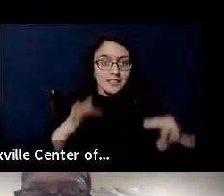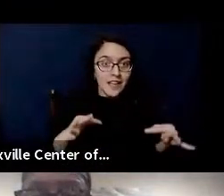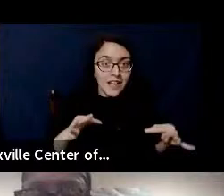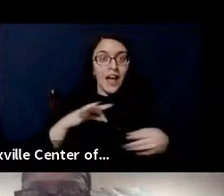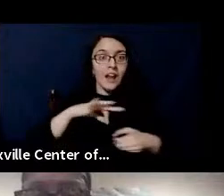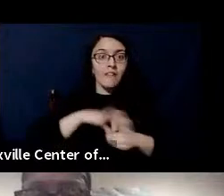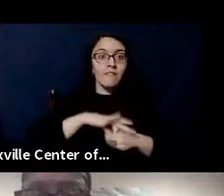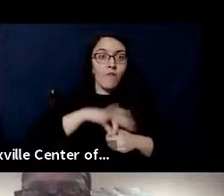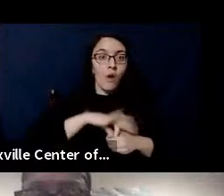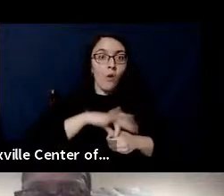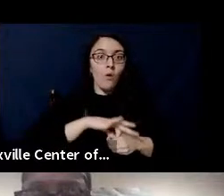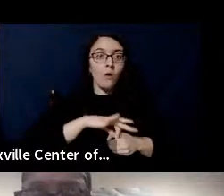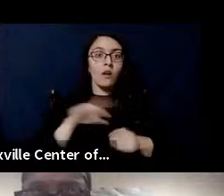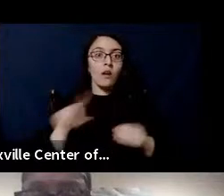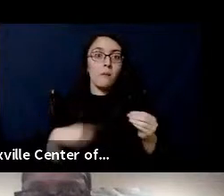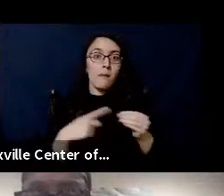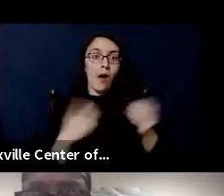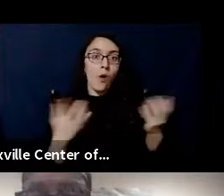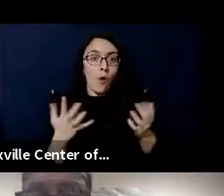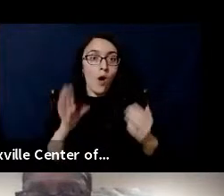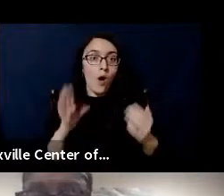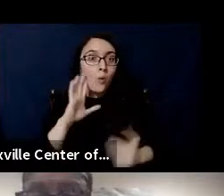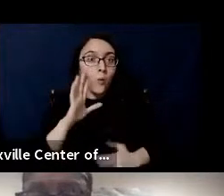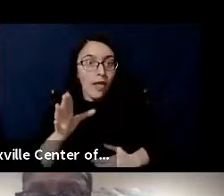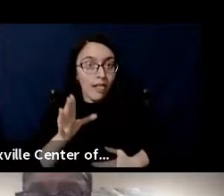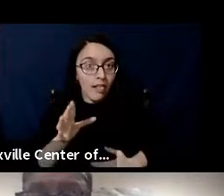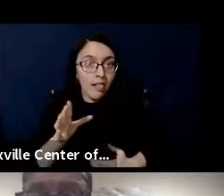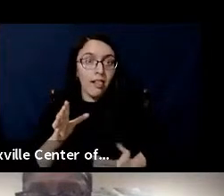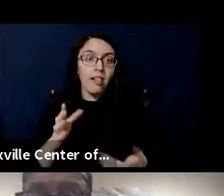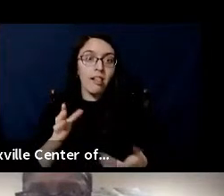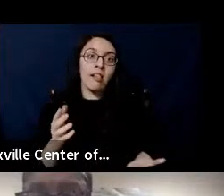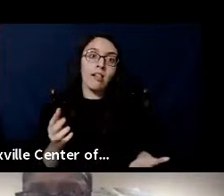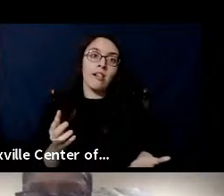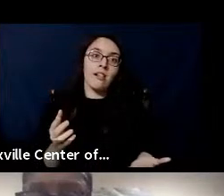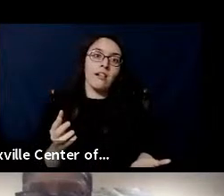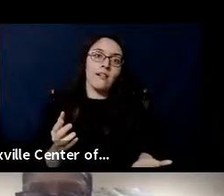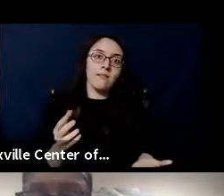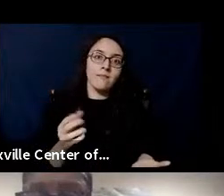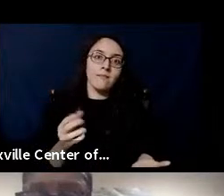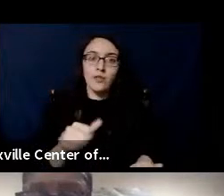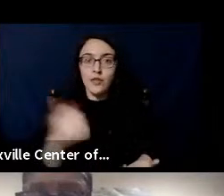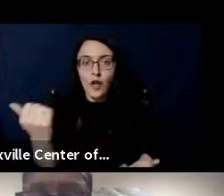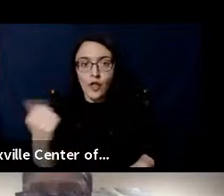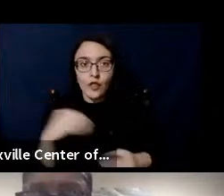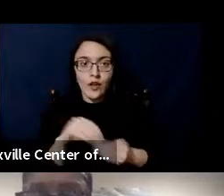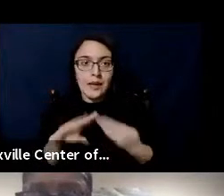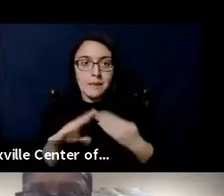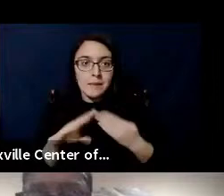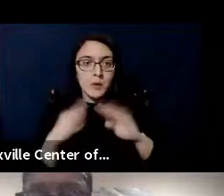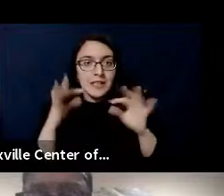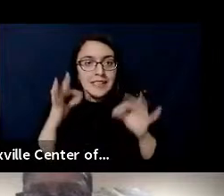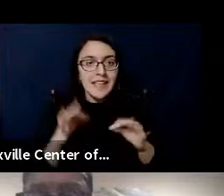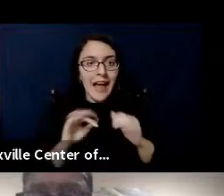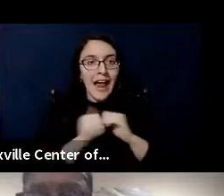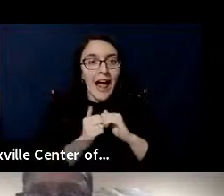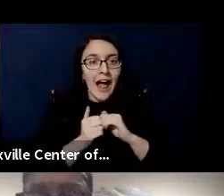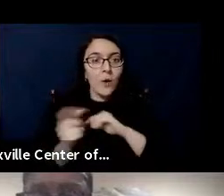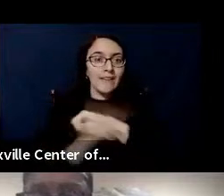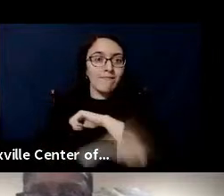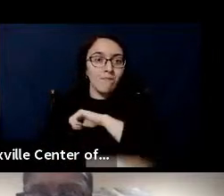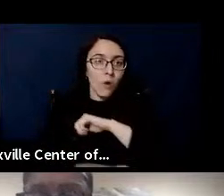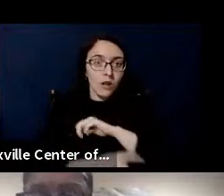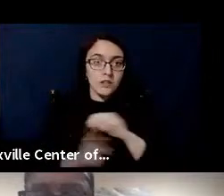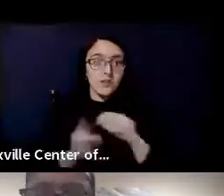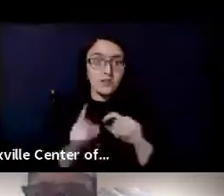what it's going to be, and there are others in the community who would decide about enforcement. But the reason I like it to